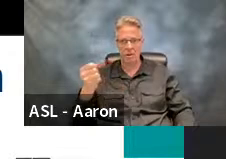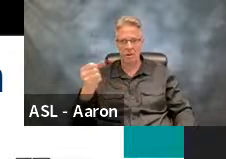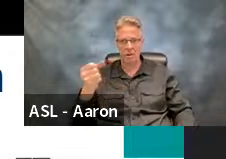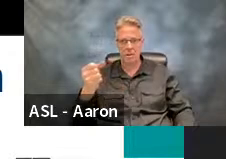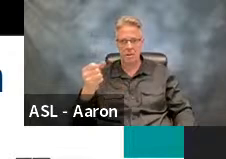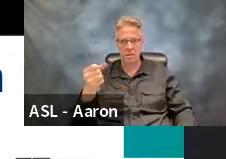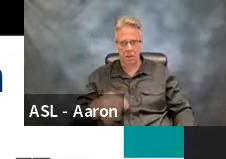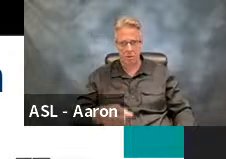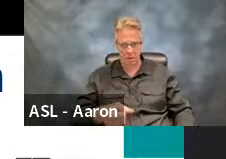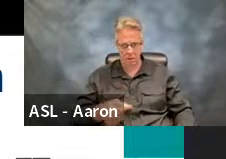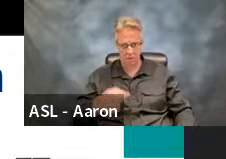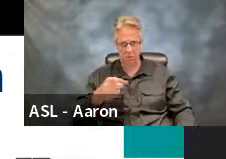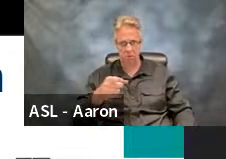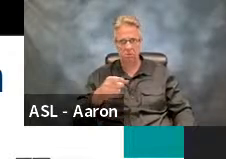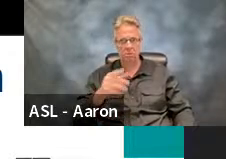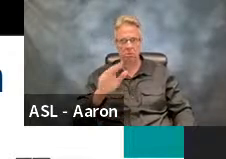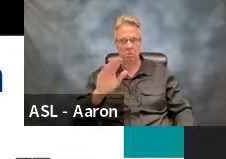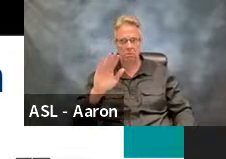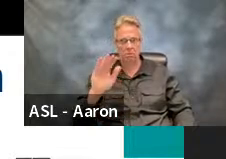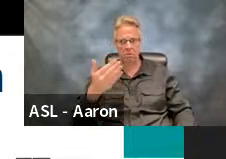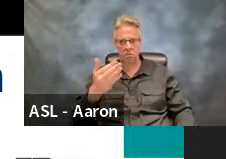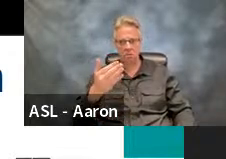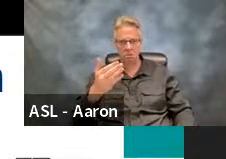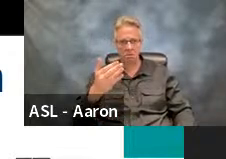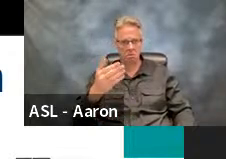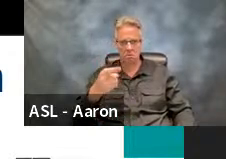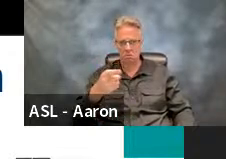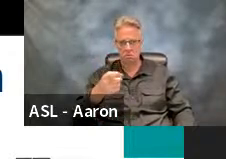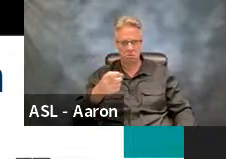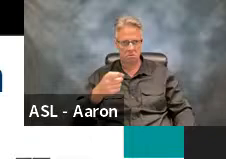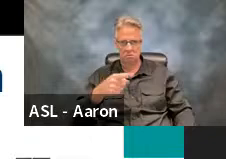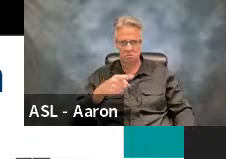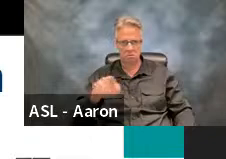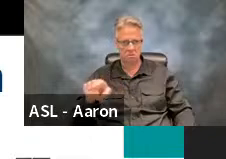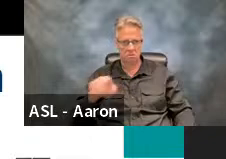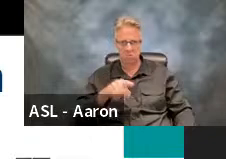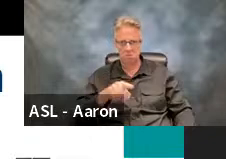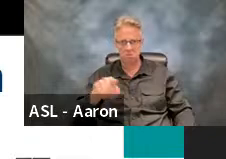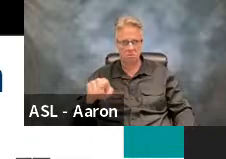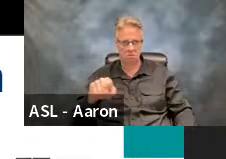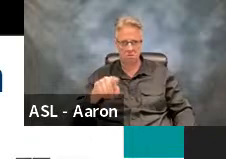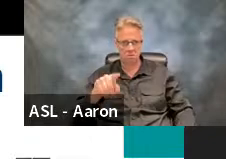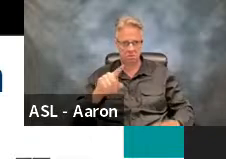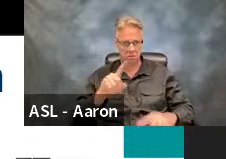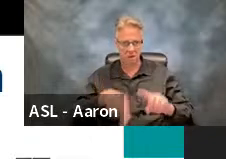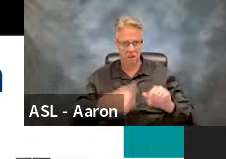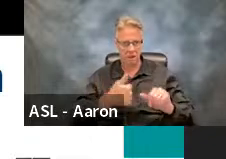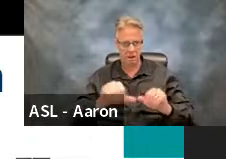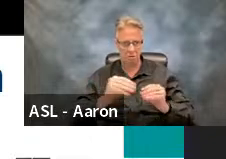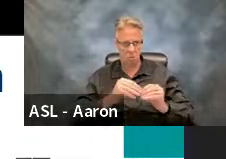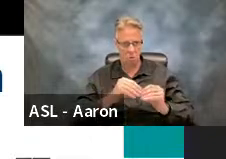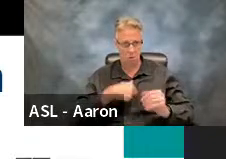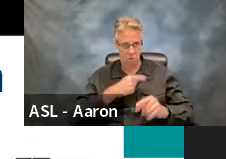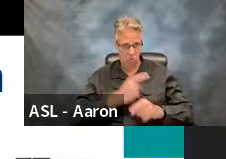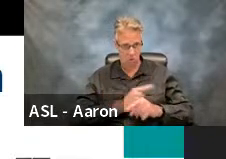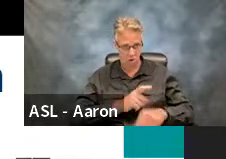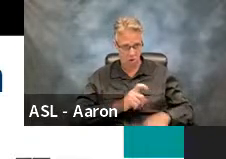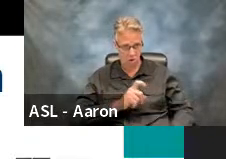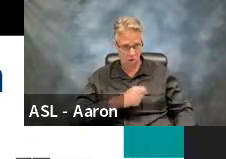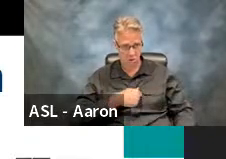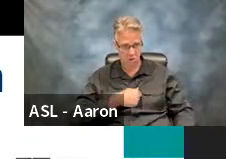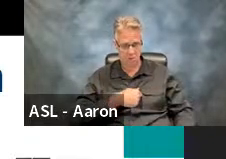that looks like that is not happening in either one of these options. Is that the case? Yes,